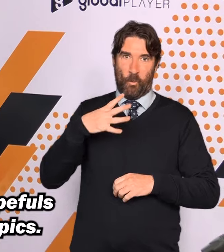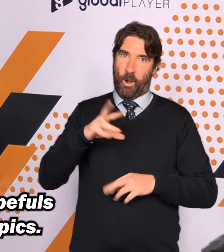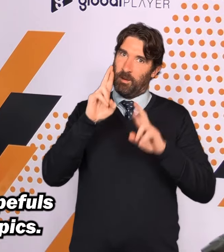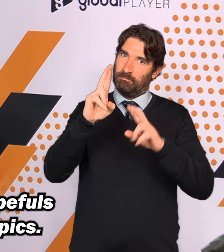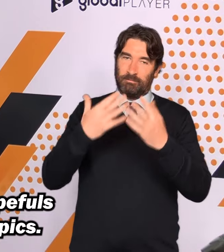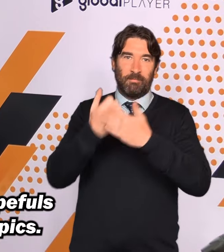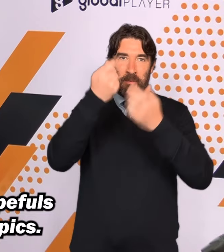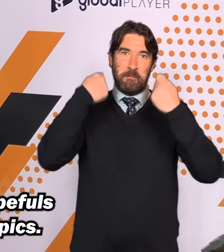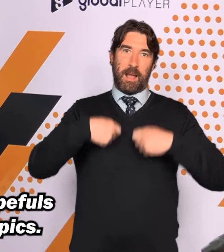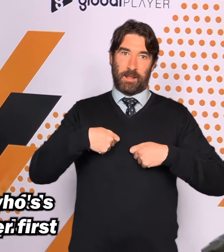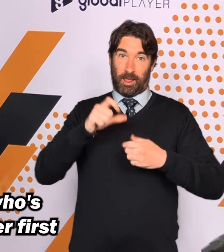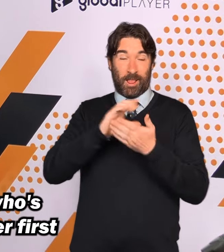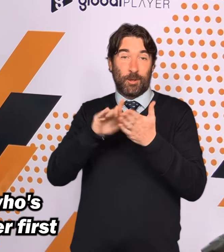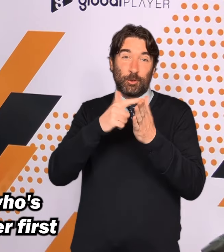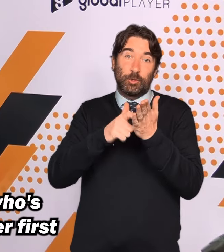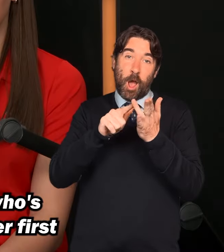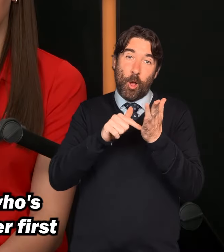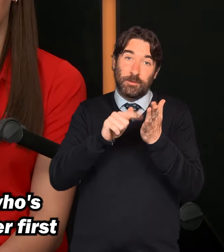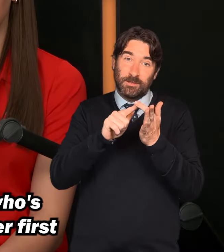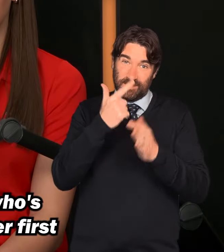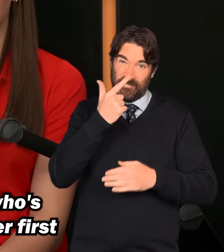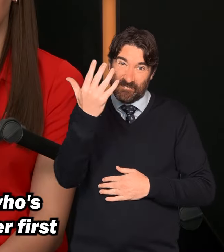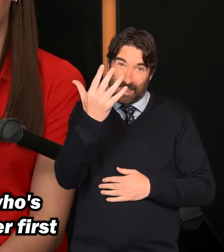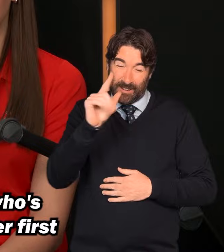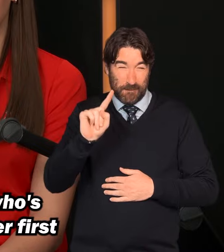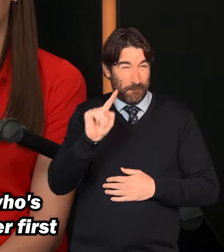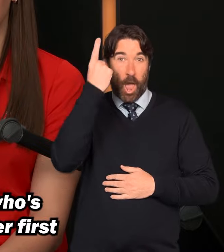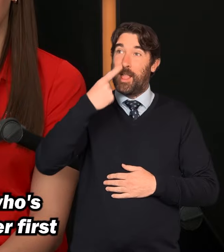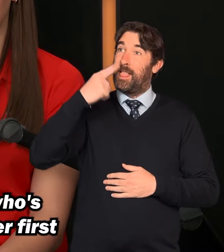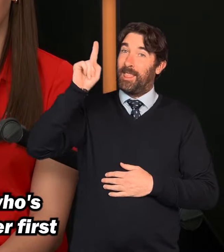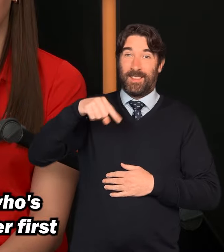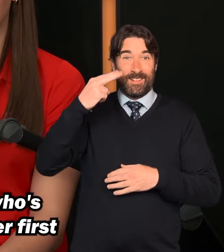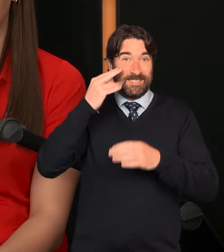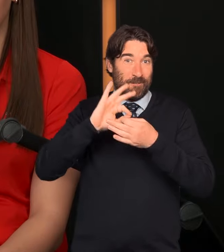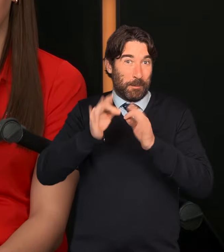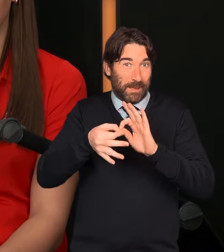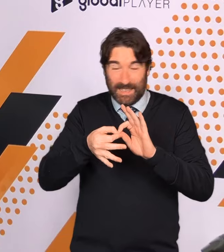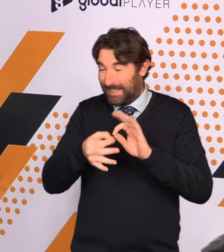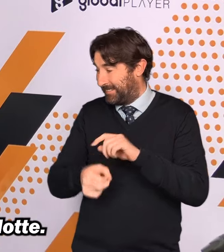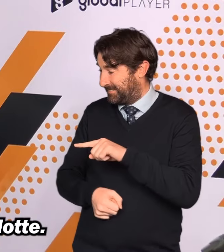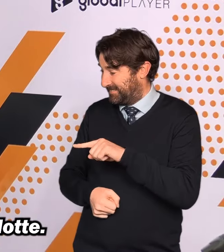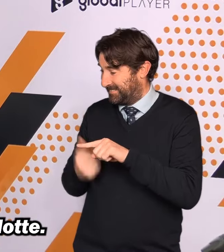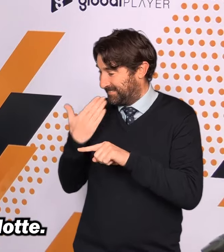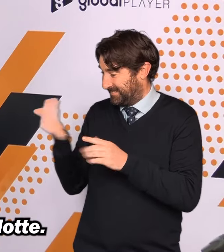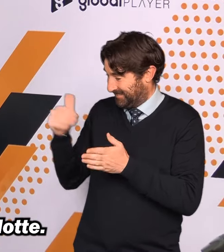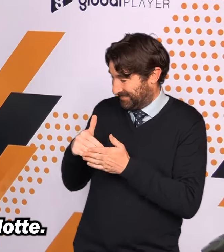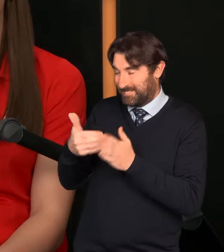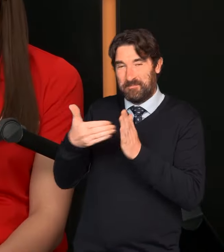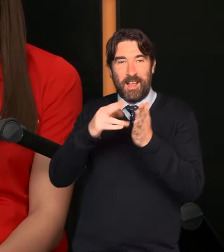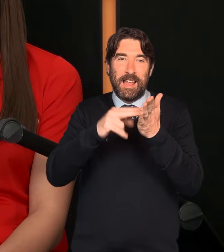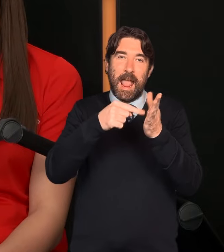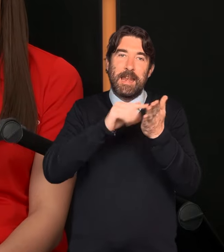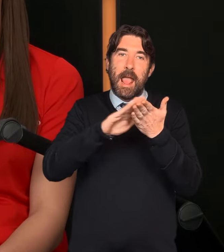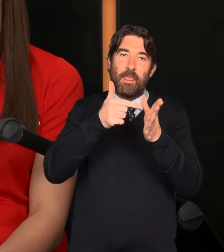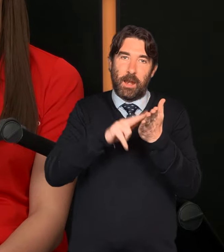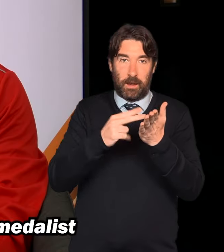the upcoming Deaflympics. And we've got Charlotte, who's 15 years old and going to her first Deaflympics. Thanks for joining us, Charlotte. Nice